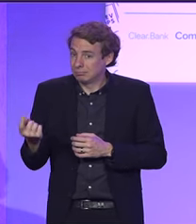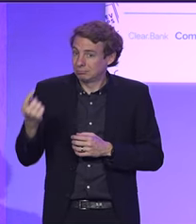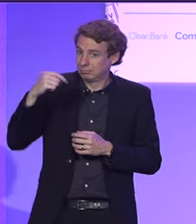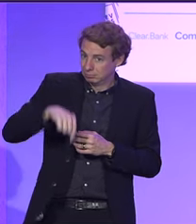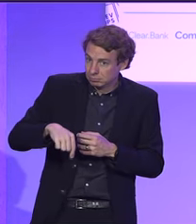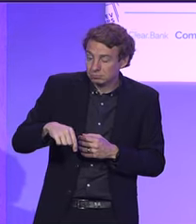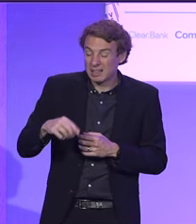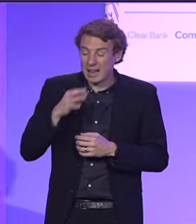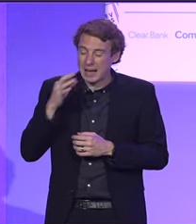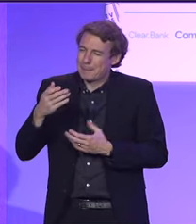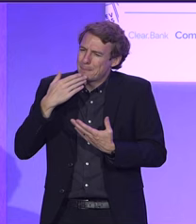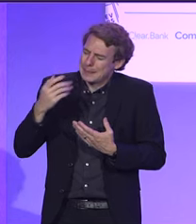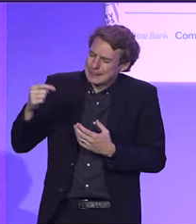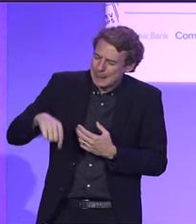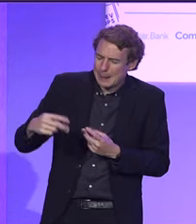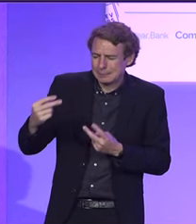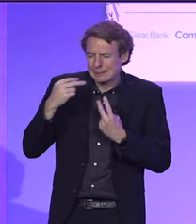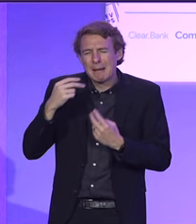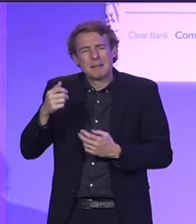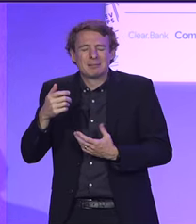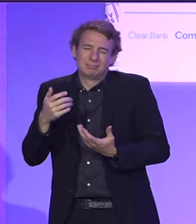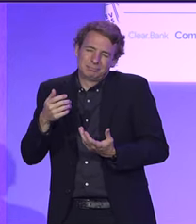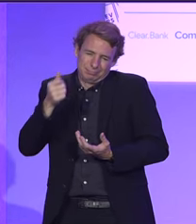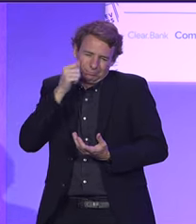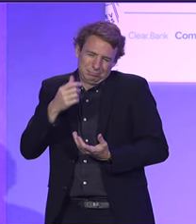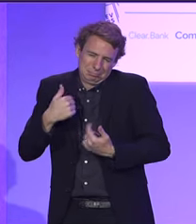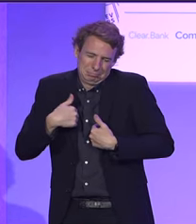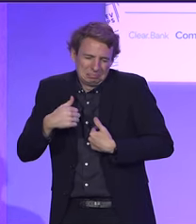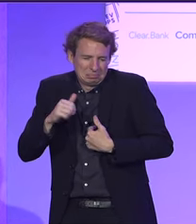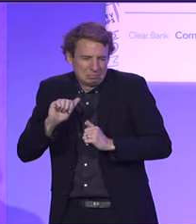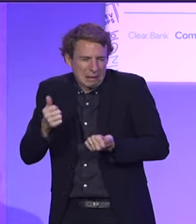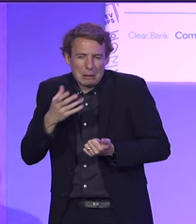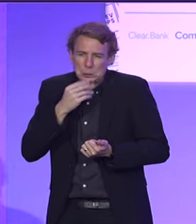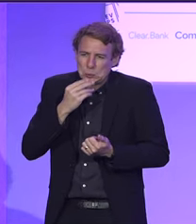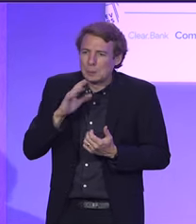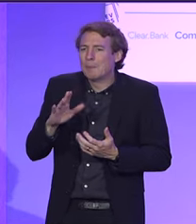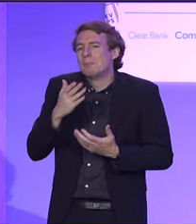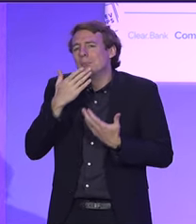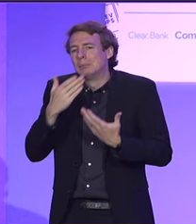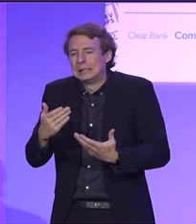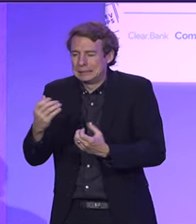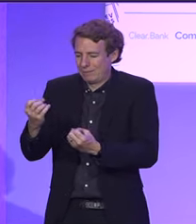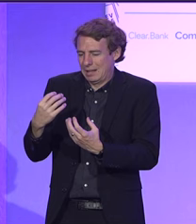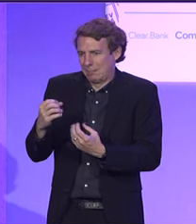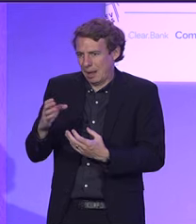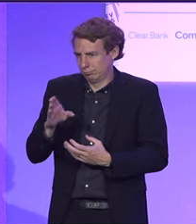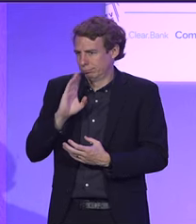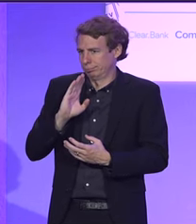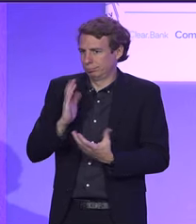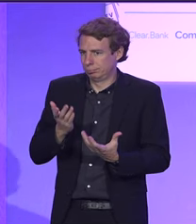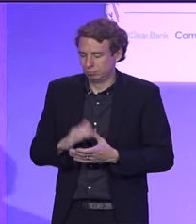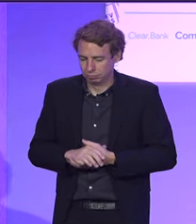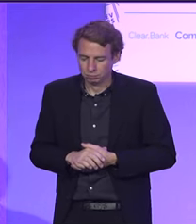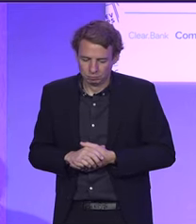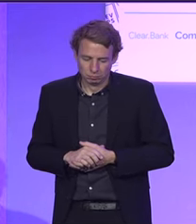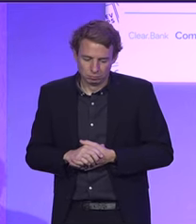feedback. Say, please come. I know it's going to be great, generally speaking, you know, but I'd like to actually have tangible feedback. Please listen with that.